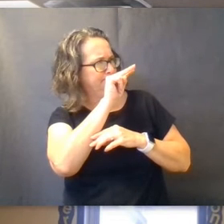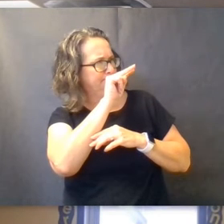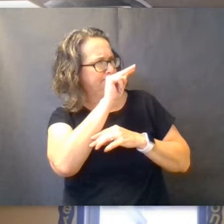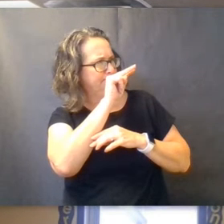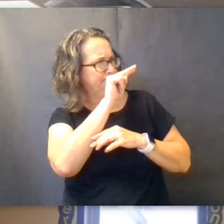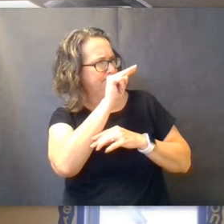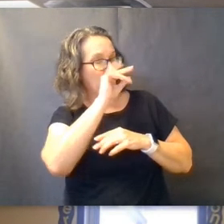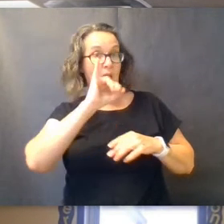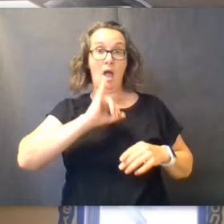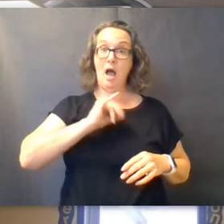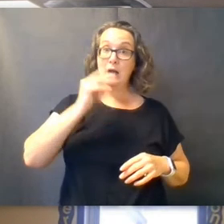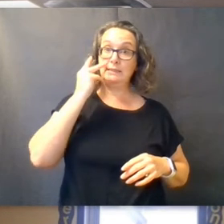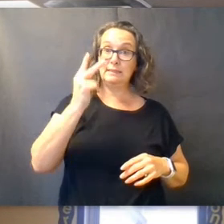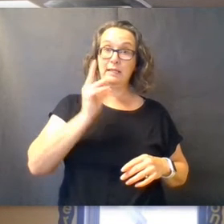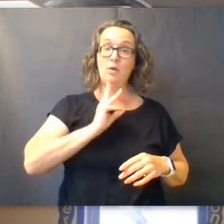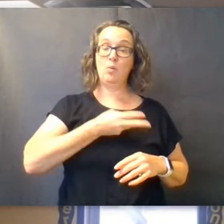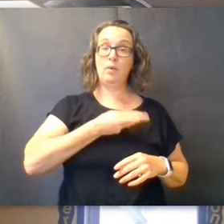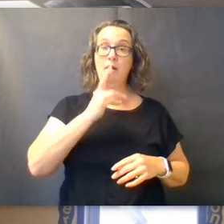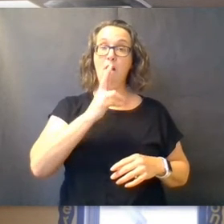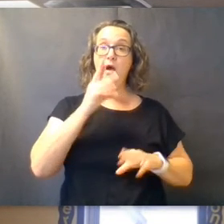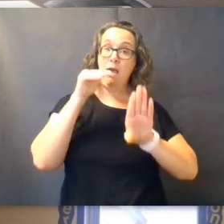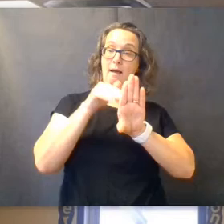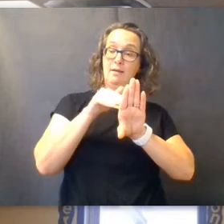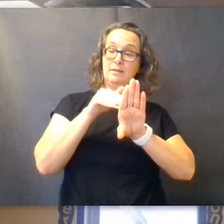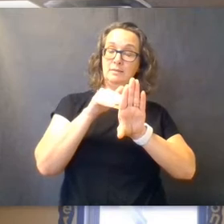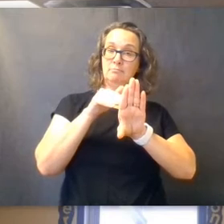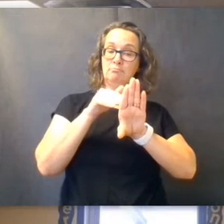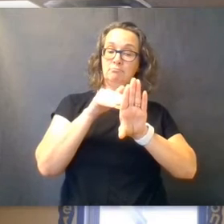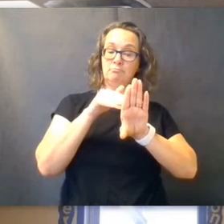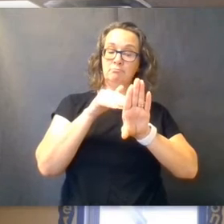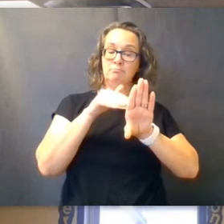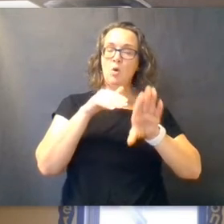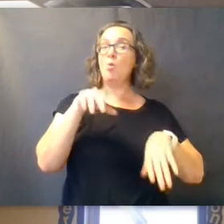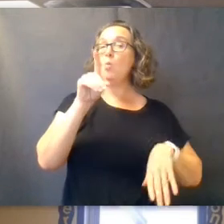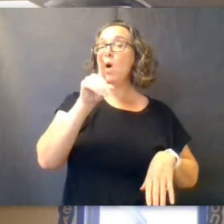I see that we are at